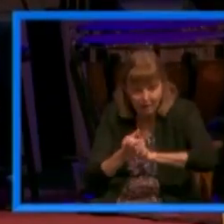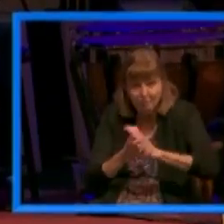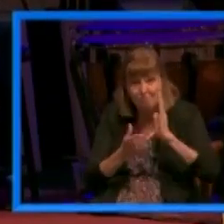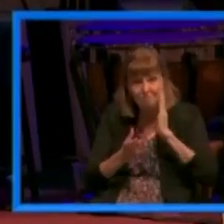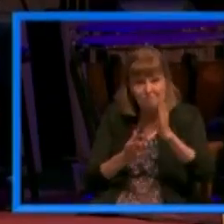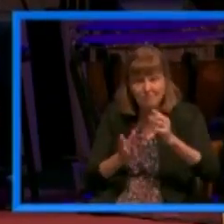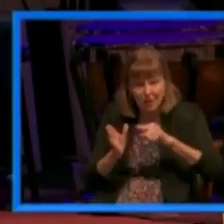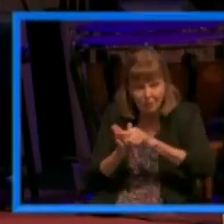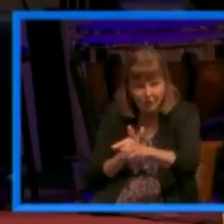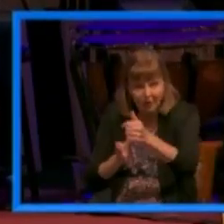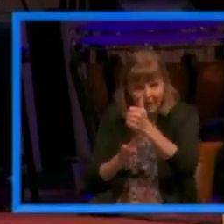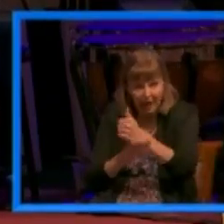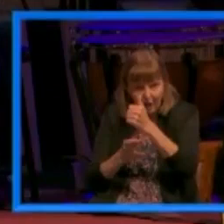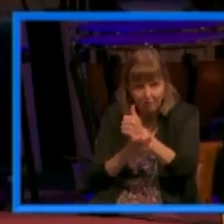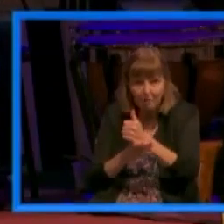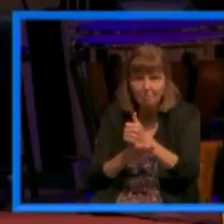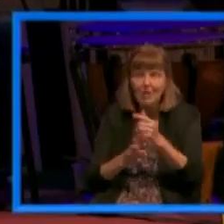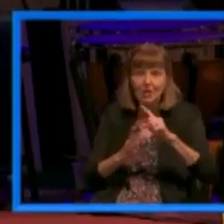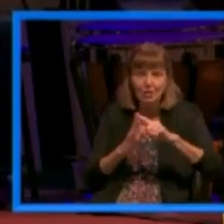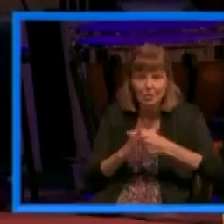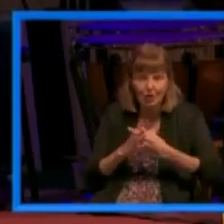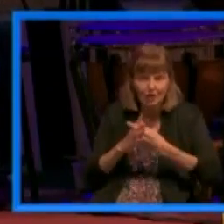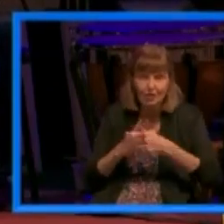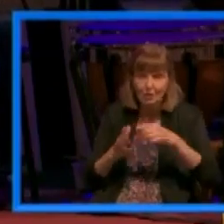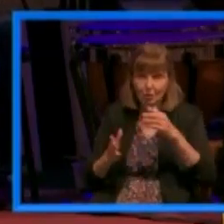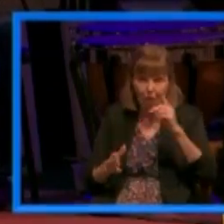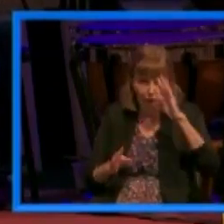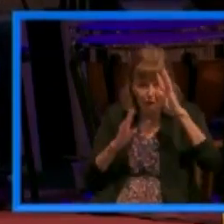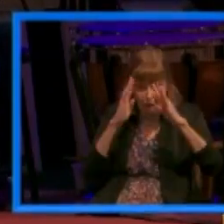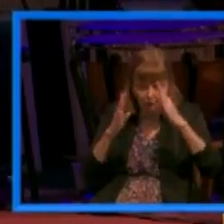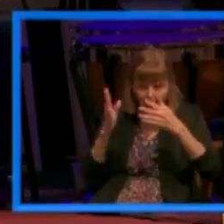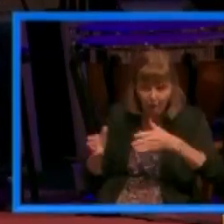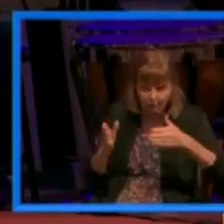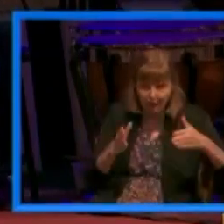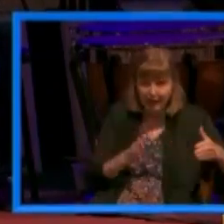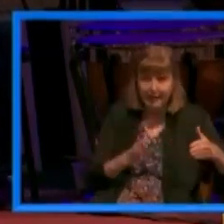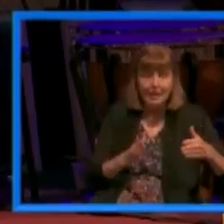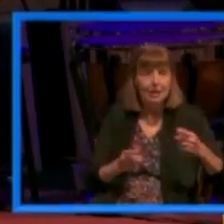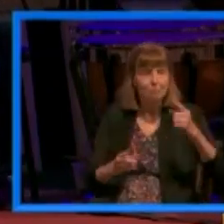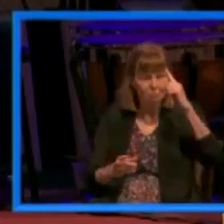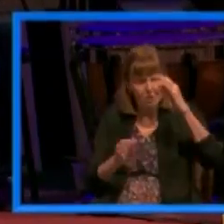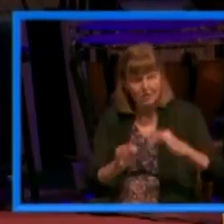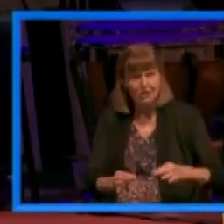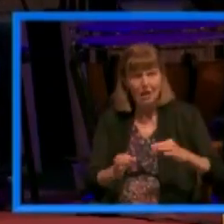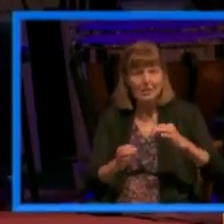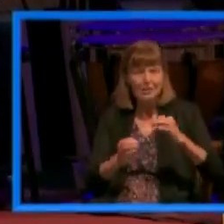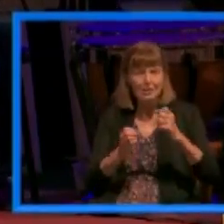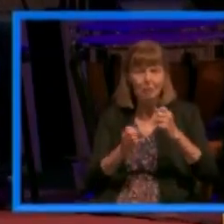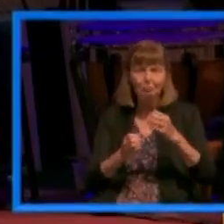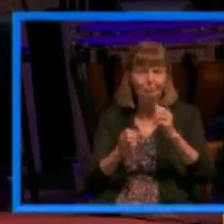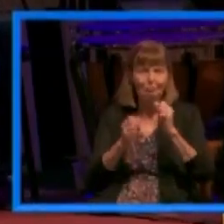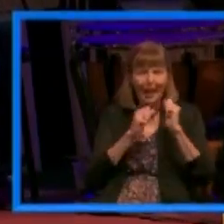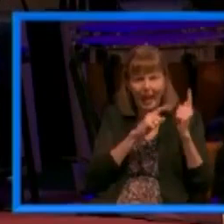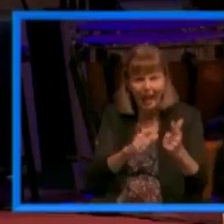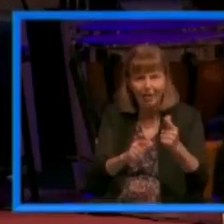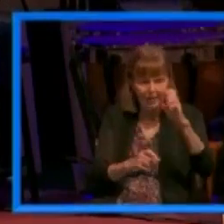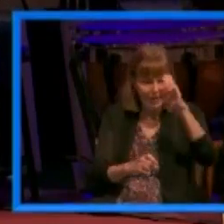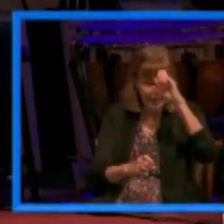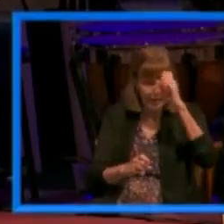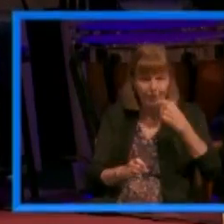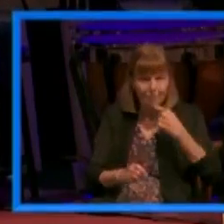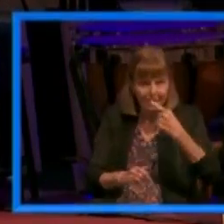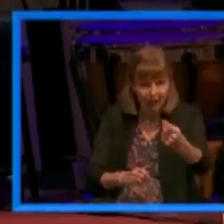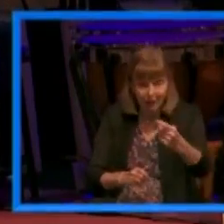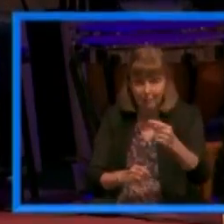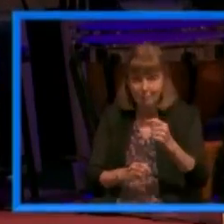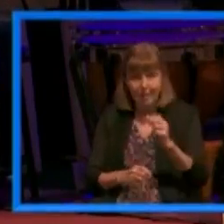doing well. And he decides to tell everybody in Egypt that his wife is his sister, hoping they won't kill him and take her.